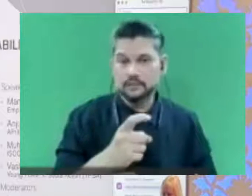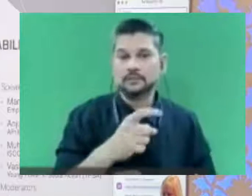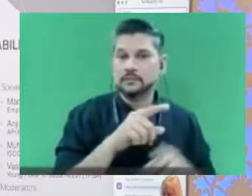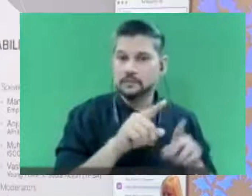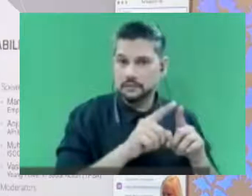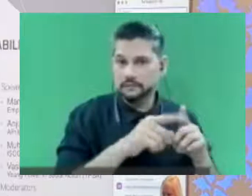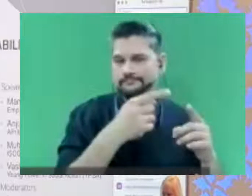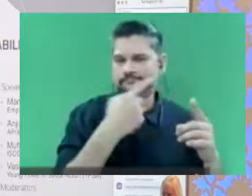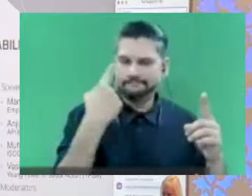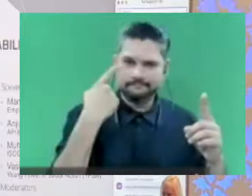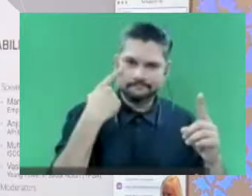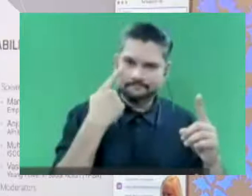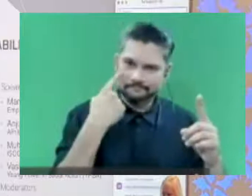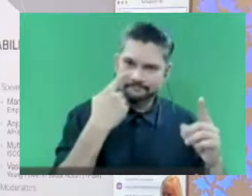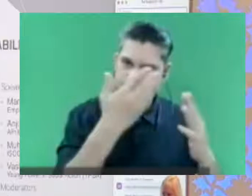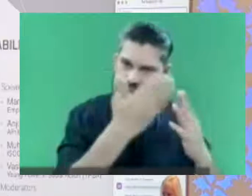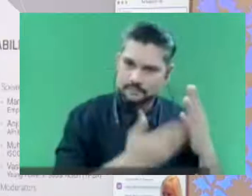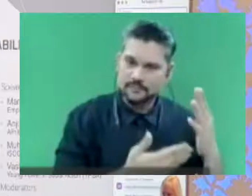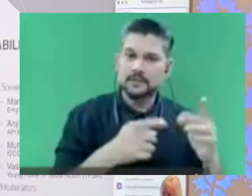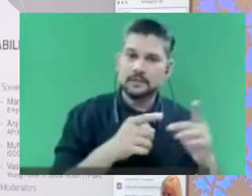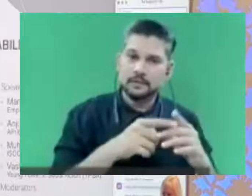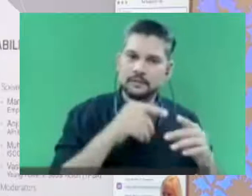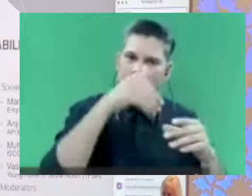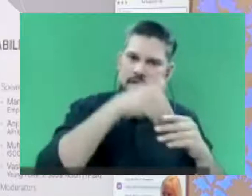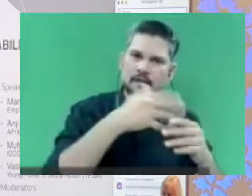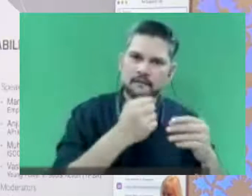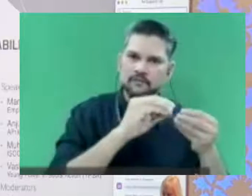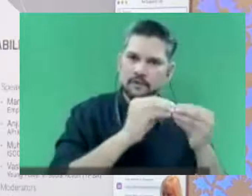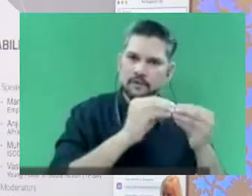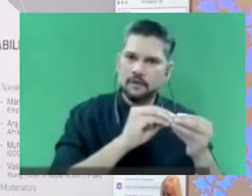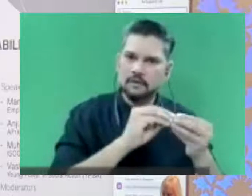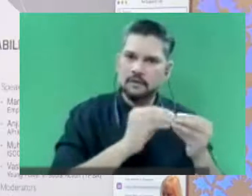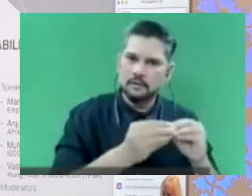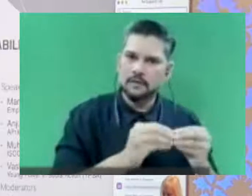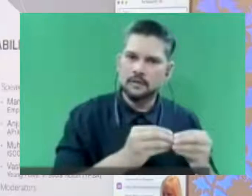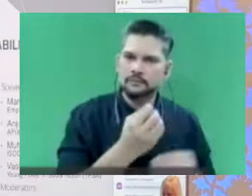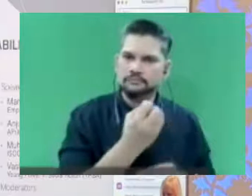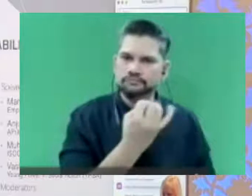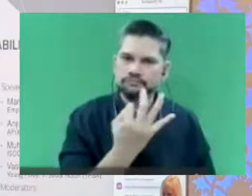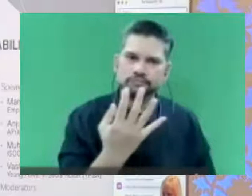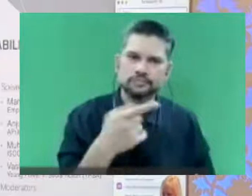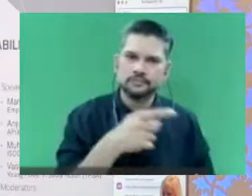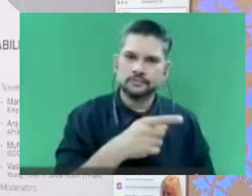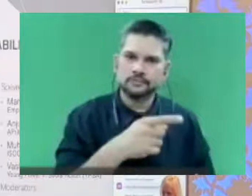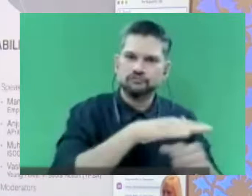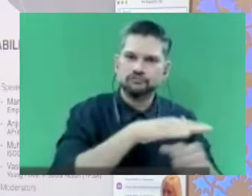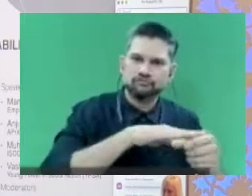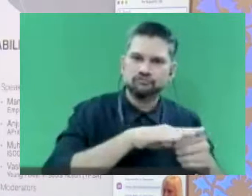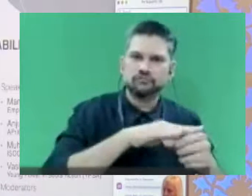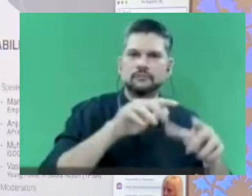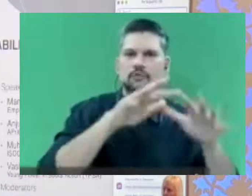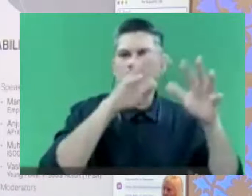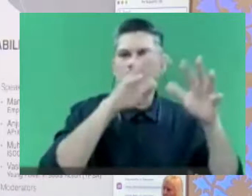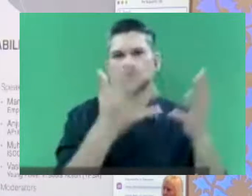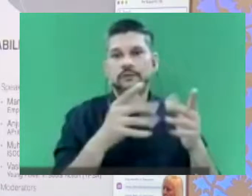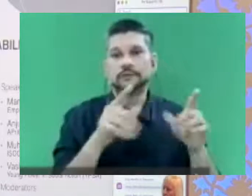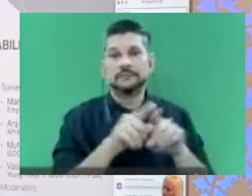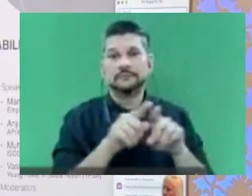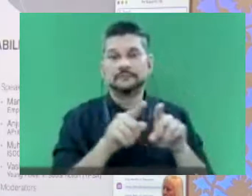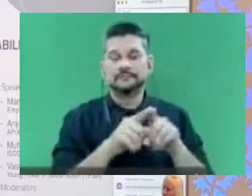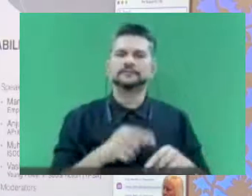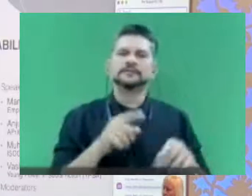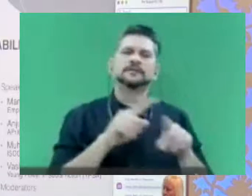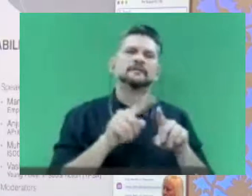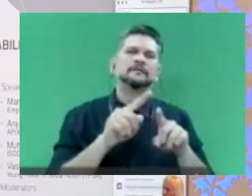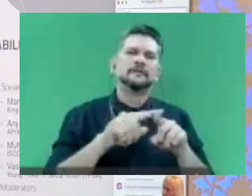it by regions and by global as well. So there are different levels to this index, and they have